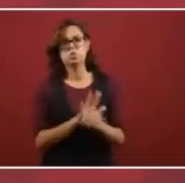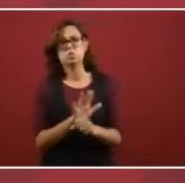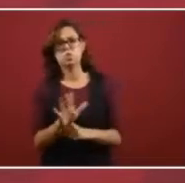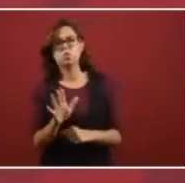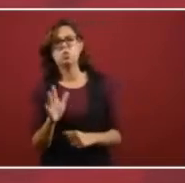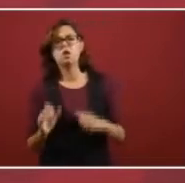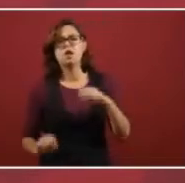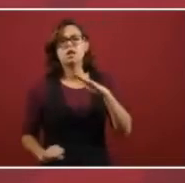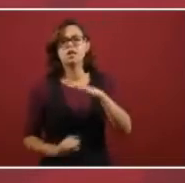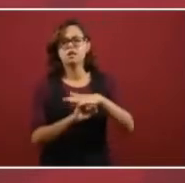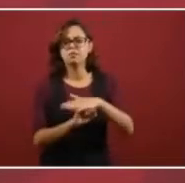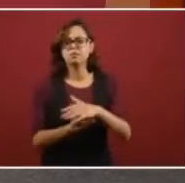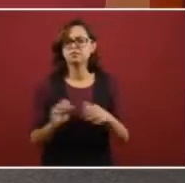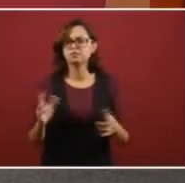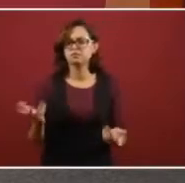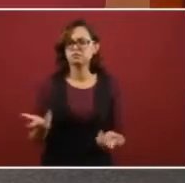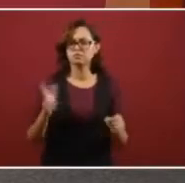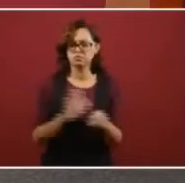and what we're basing them on,